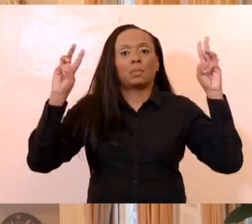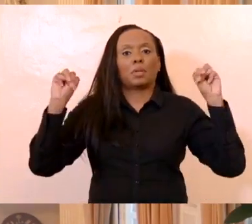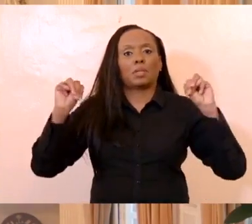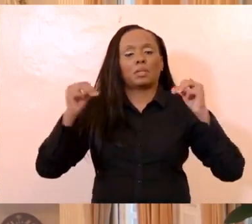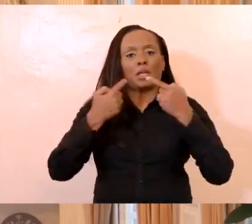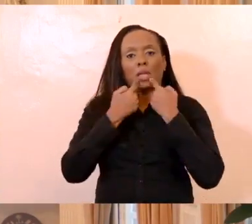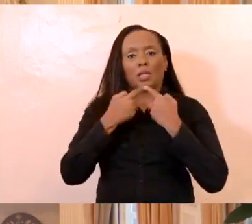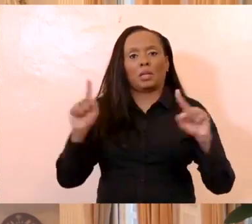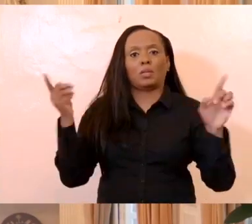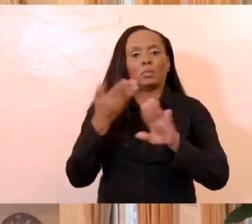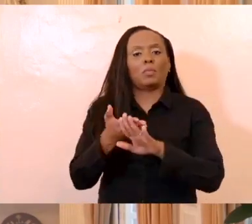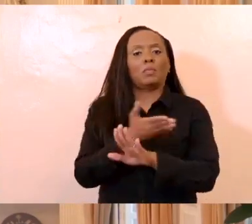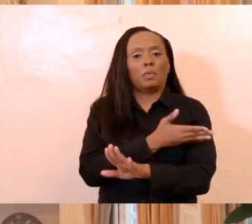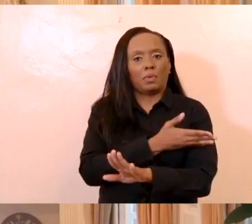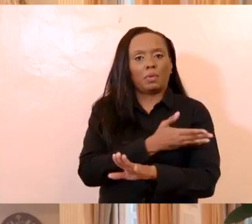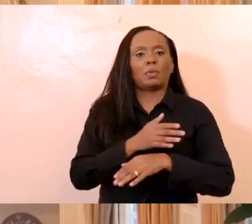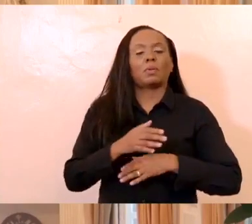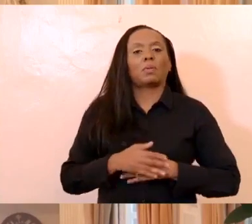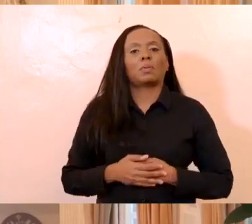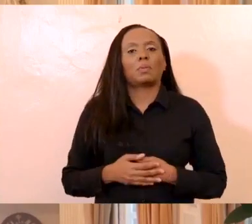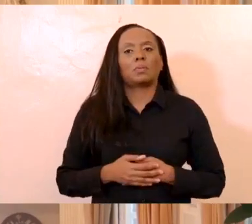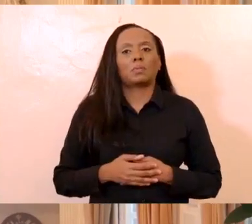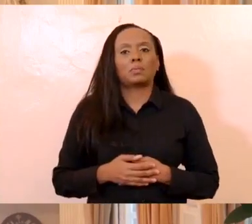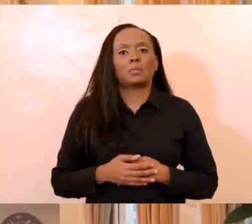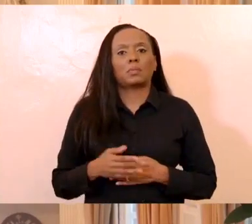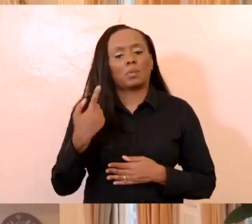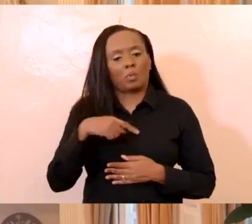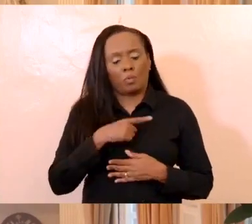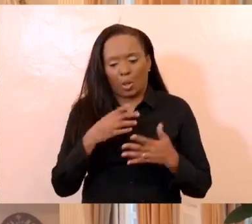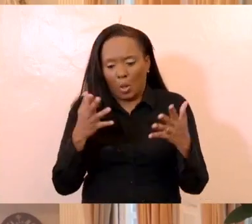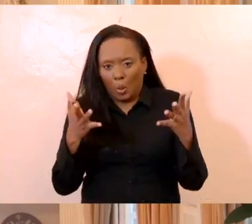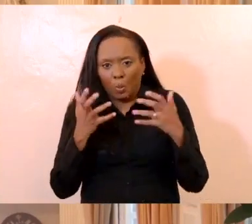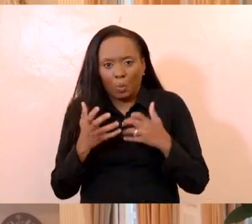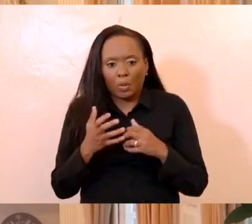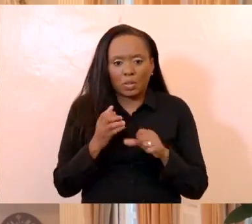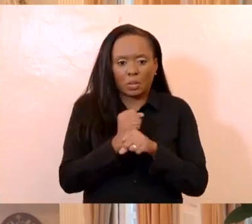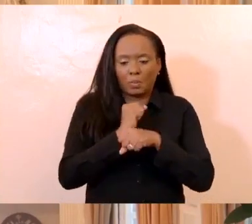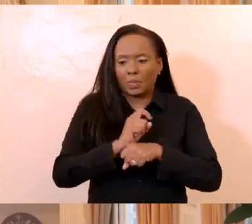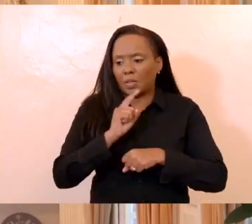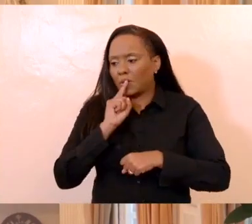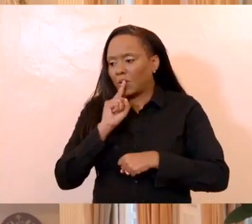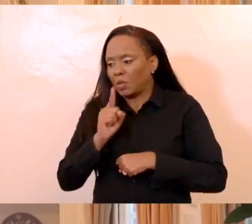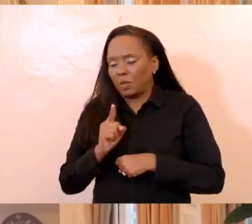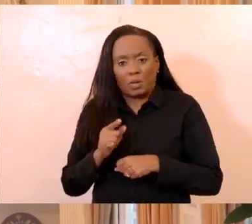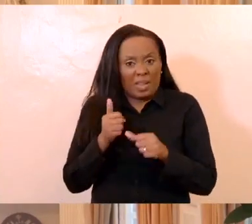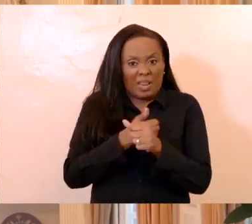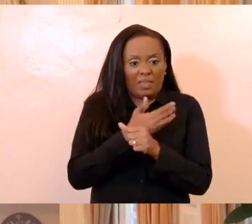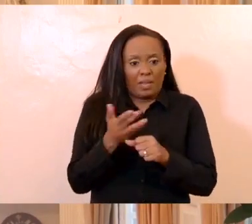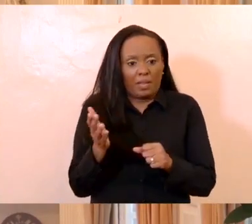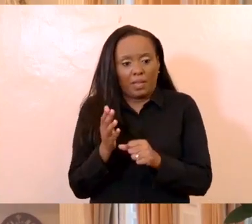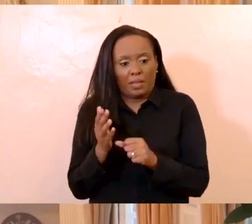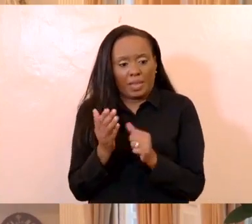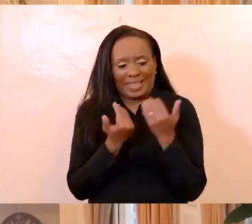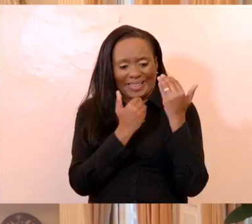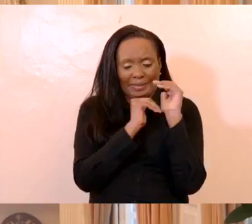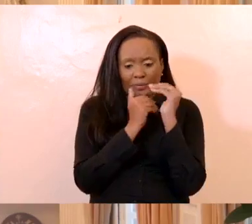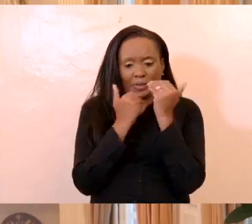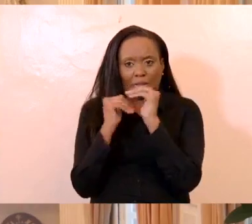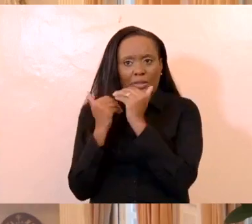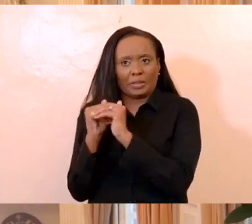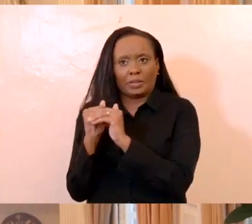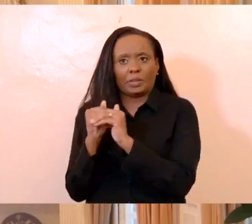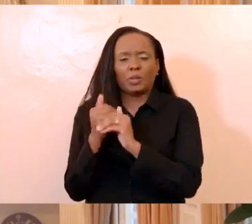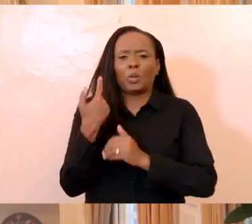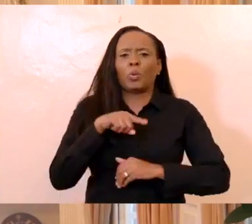a commitment to tighten up on the restrictions if necessary, and those will be discussed over the coming